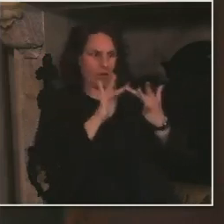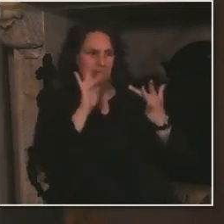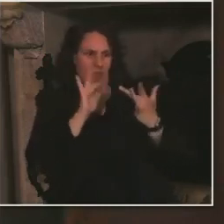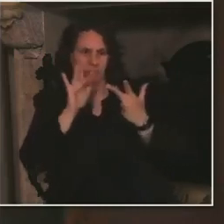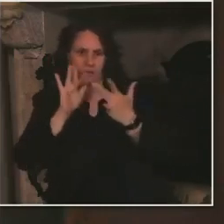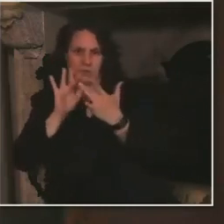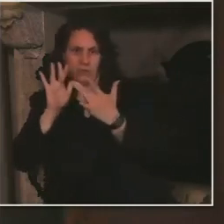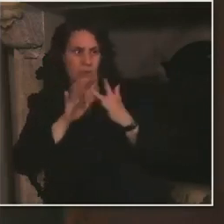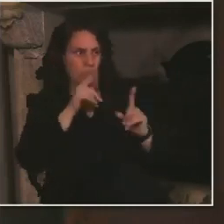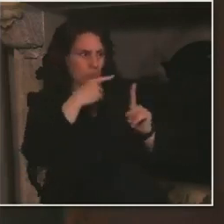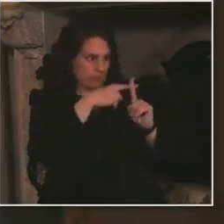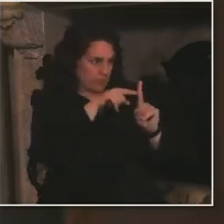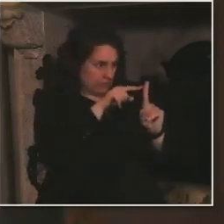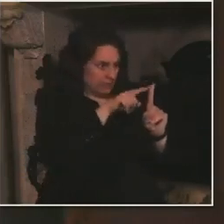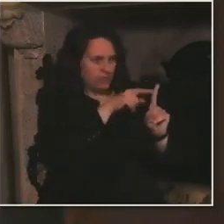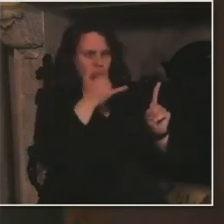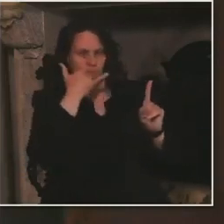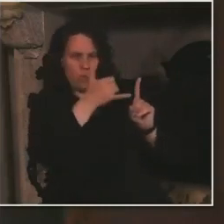more localized